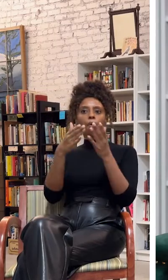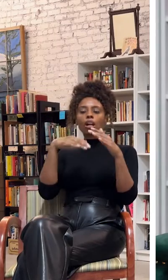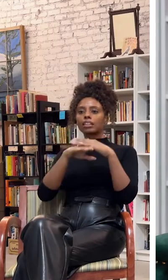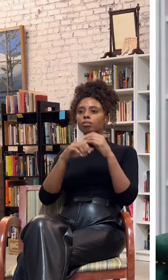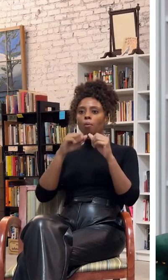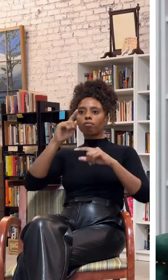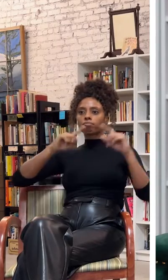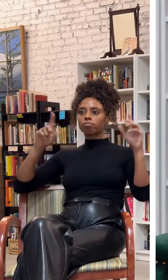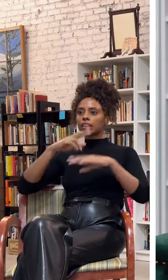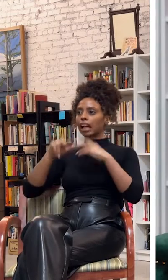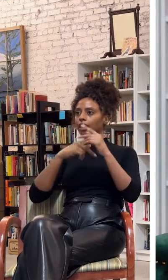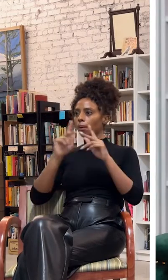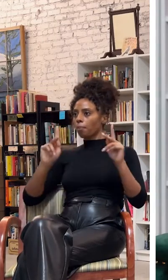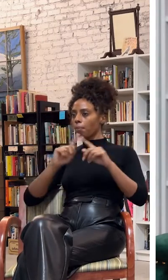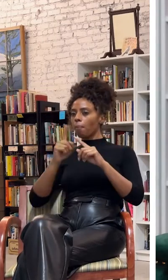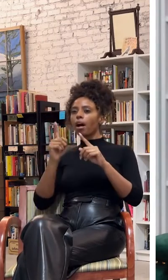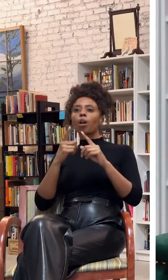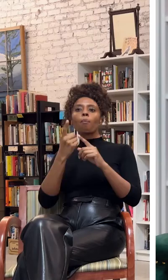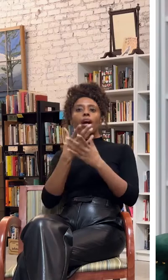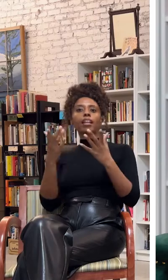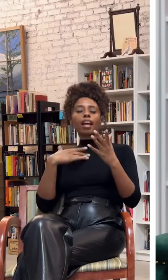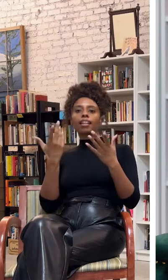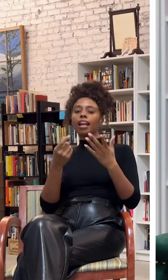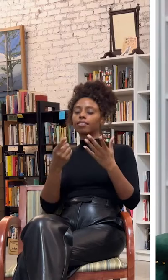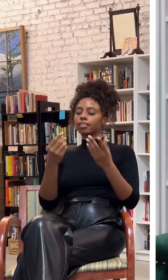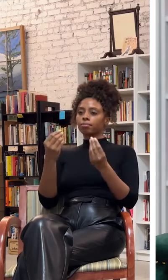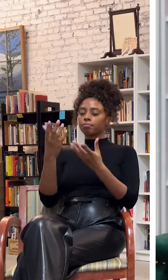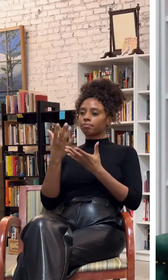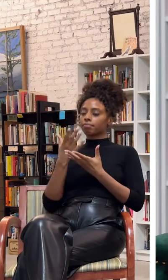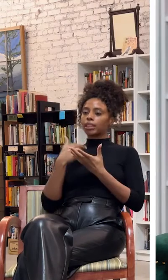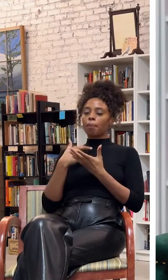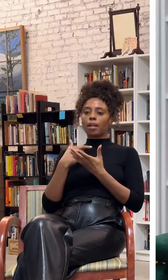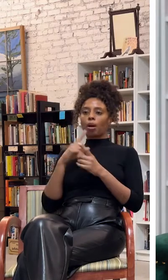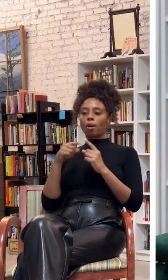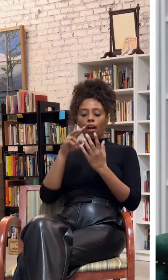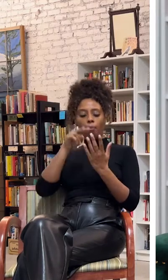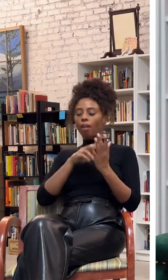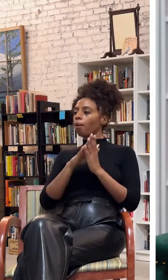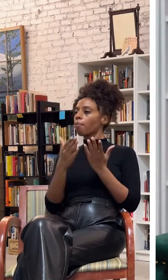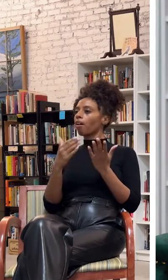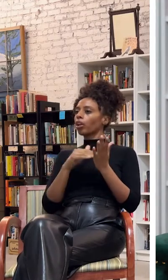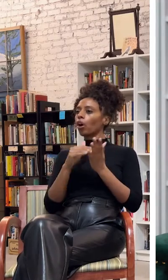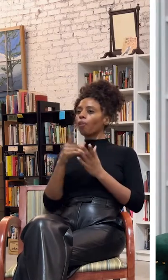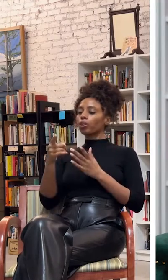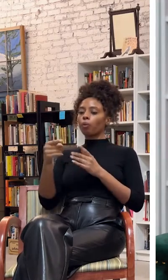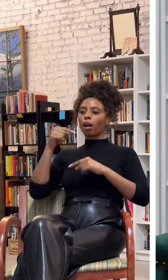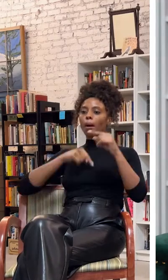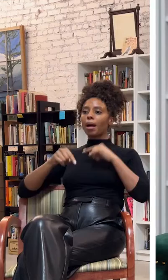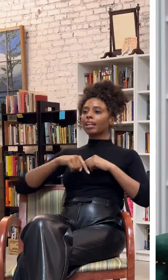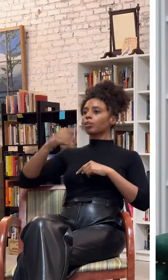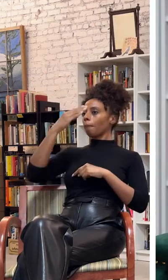so many different people. But one of the things that's really telling to me as I'm reading the book is how often you come back to